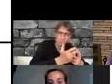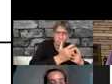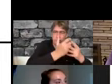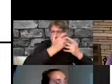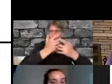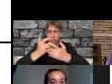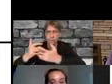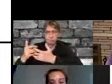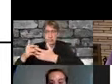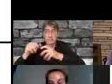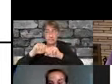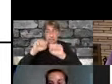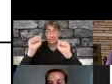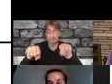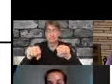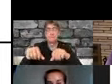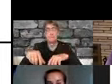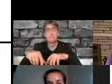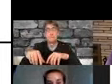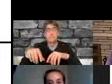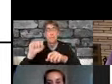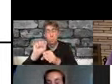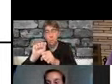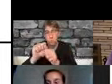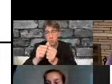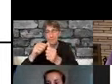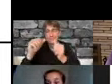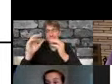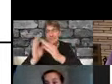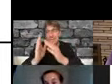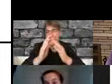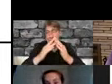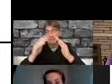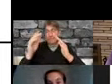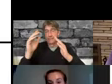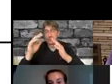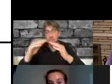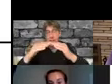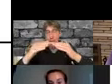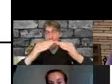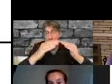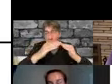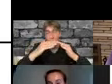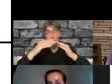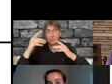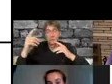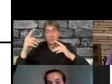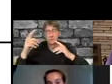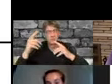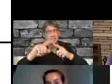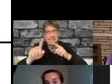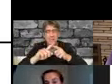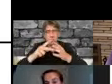We will be working with cities and towns during this process, and also coordinating with other streetscape and transit improvement projects